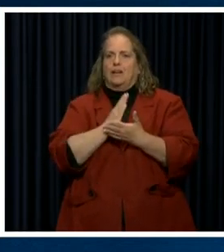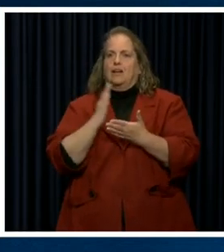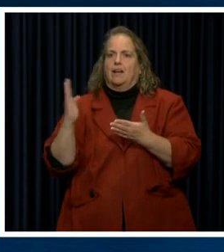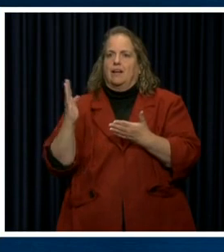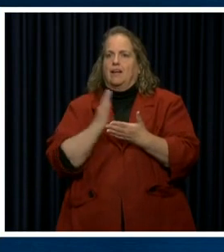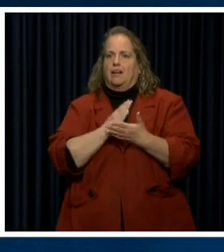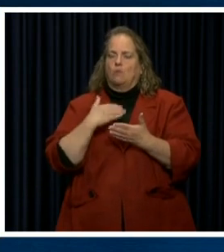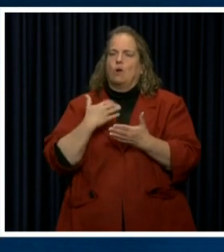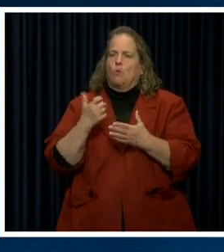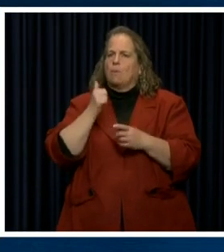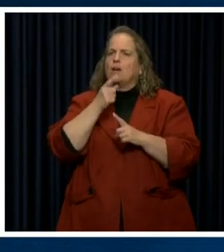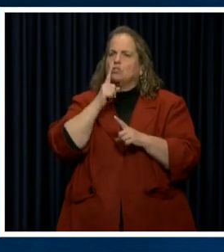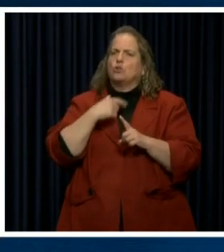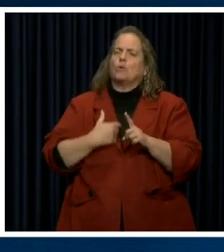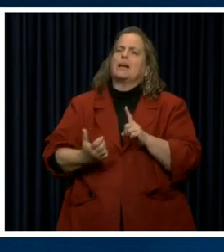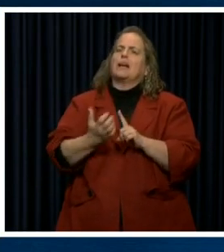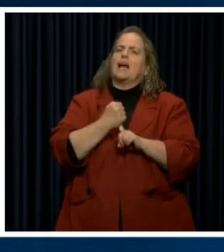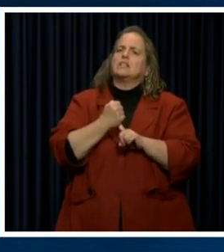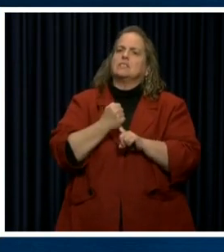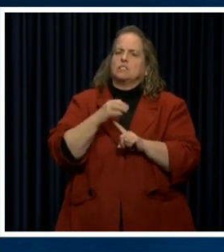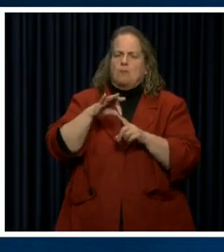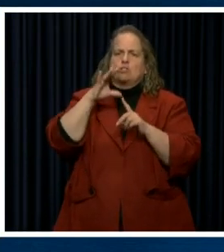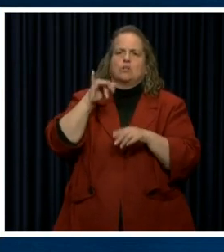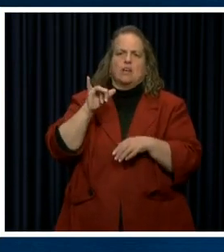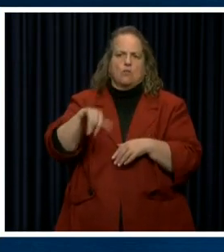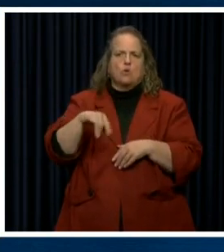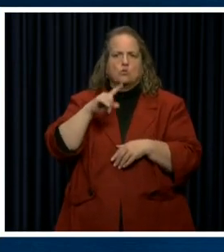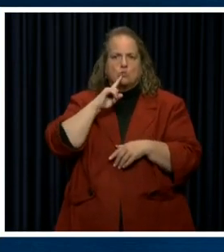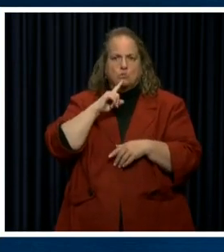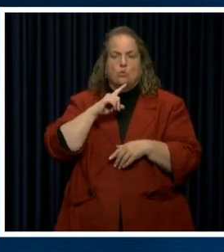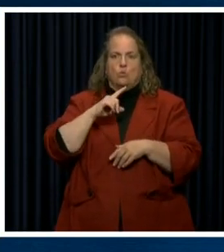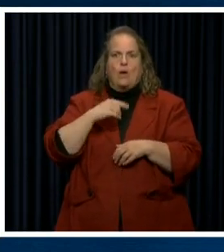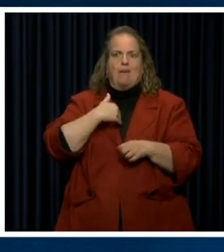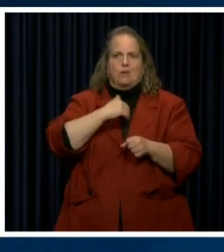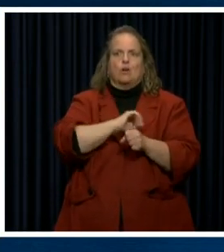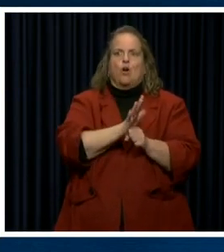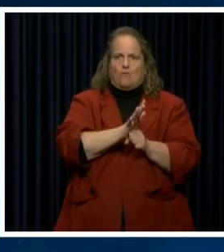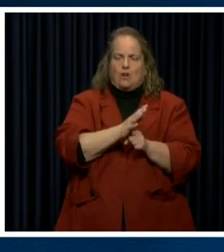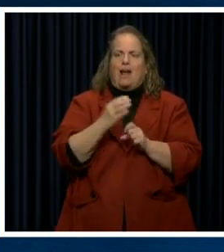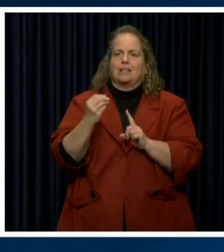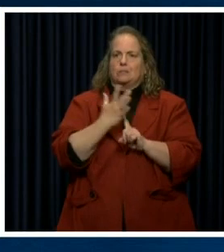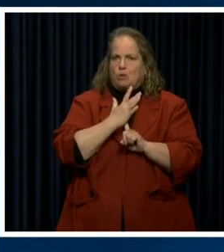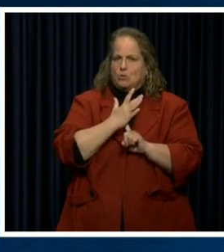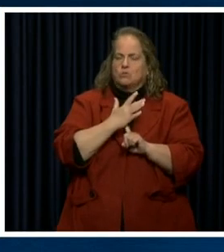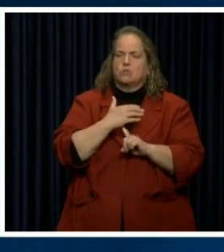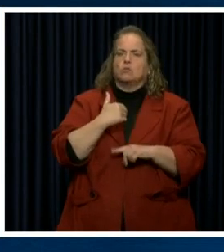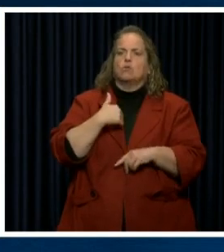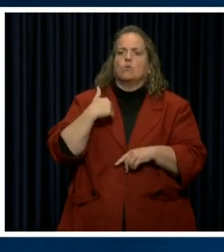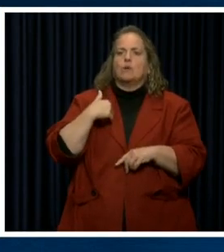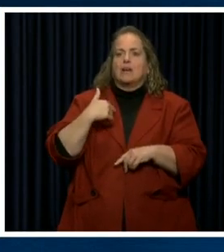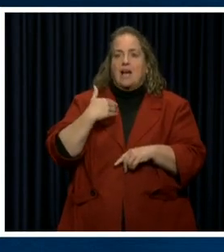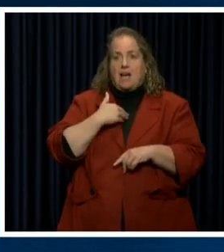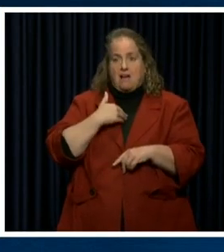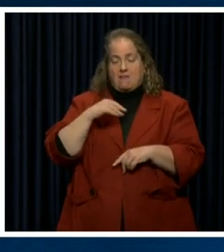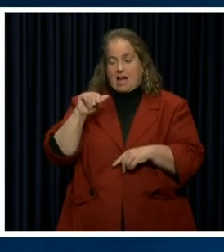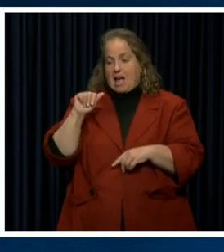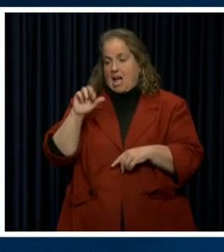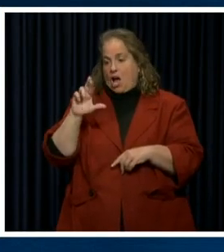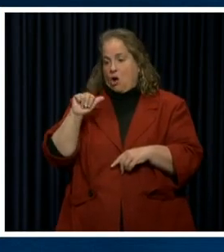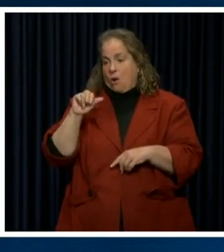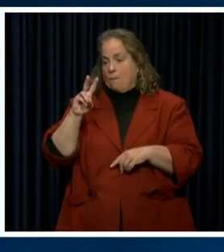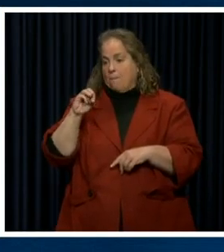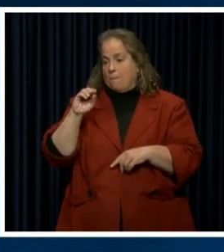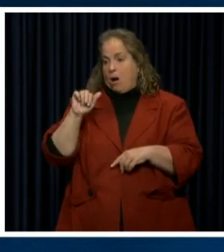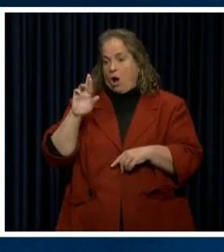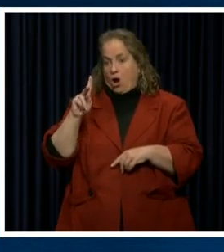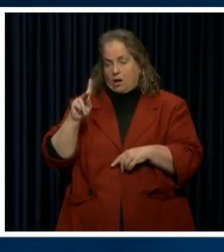catch particularly those who were positive and exposed. We have Aramark is back in business on food